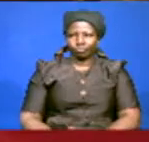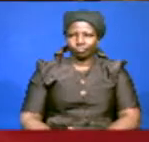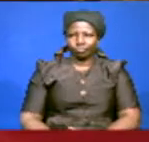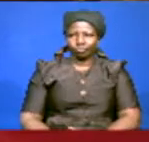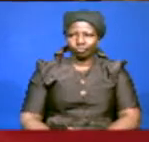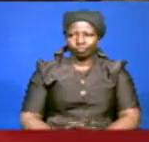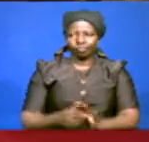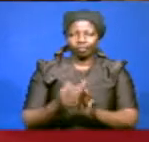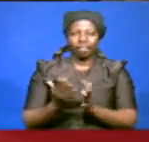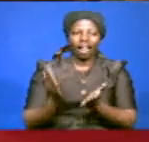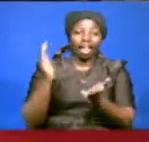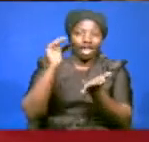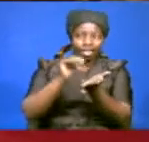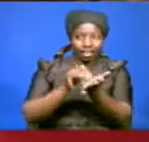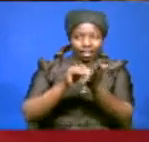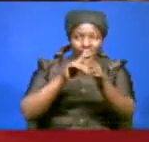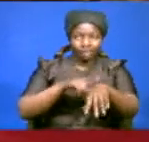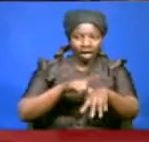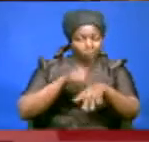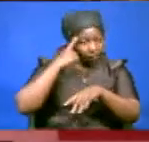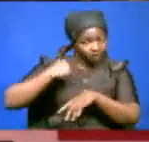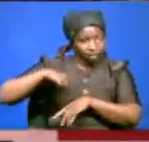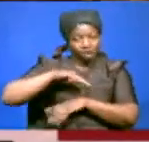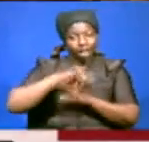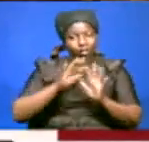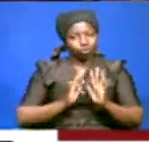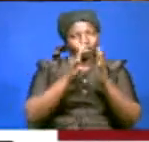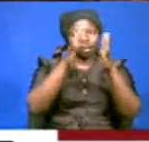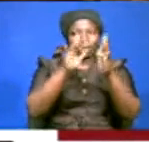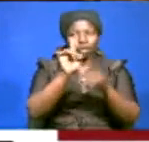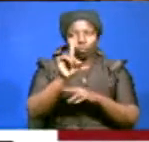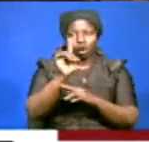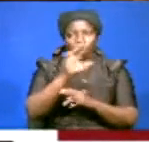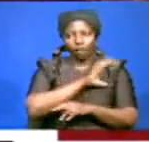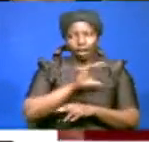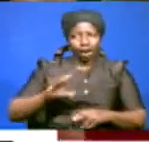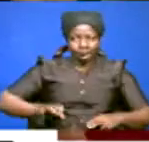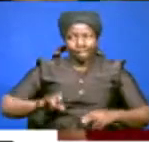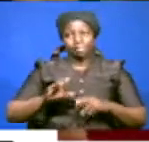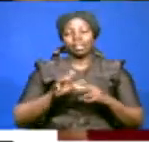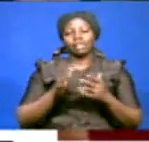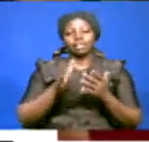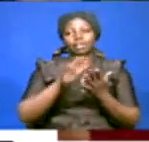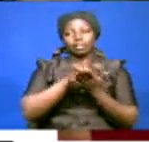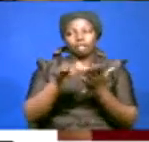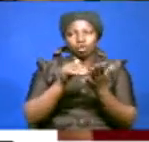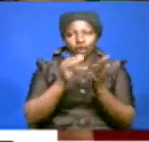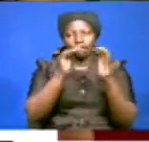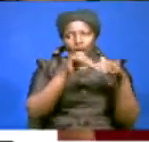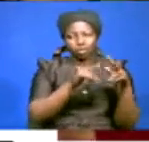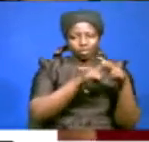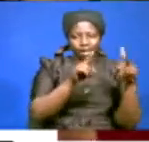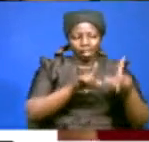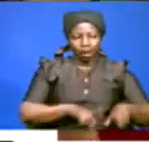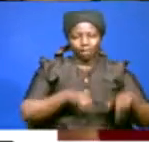Once again, it's time for us to celebrate one of Christianity's central events, the beginning of a light that